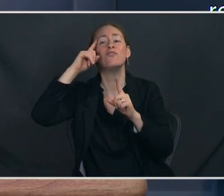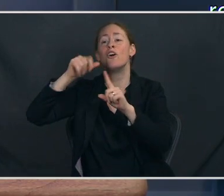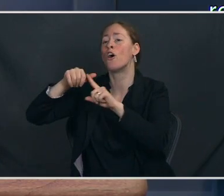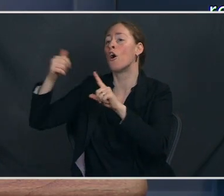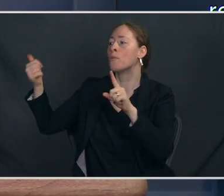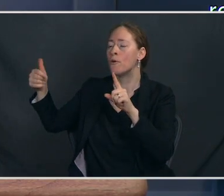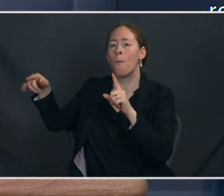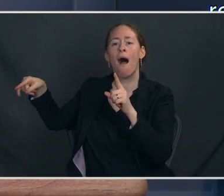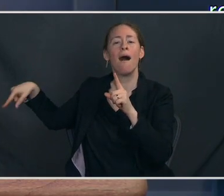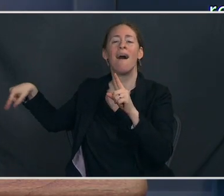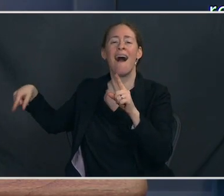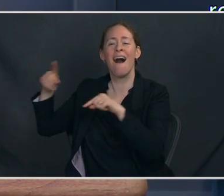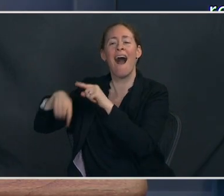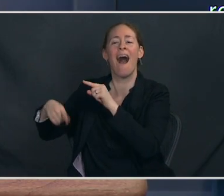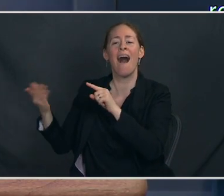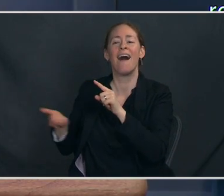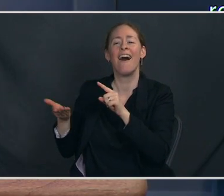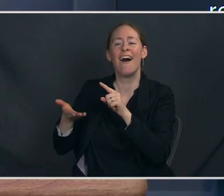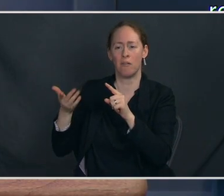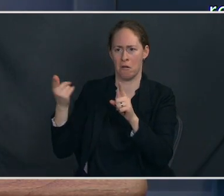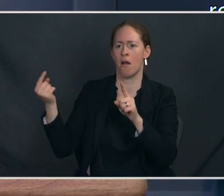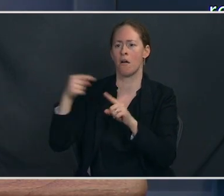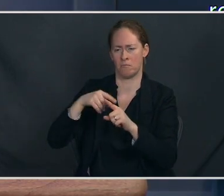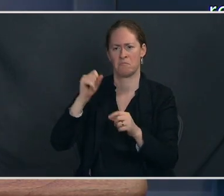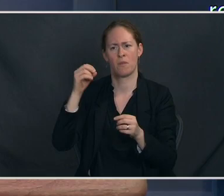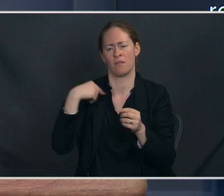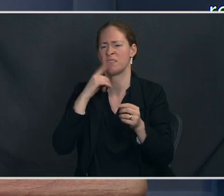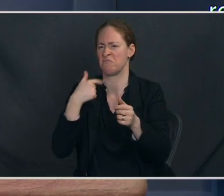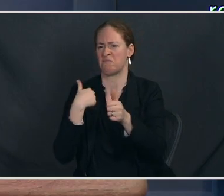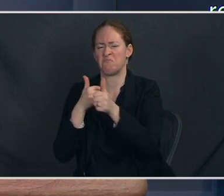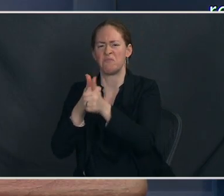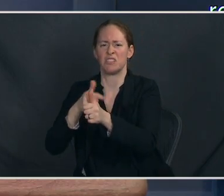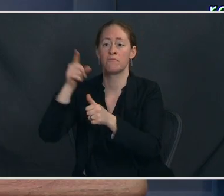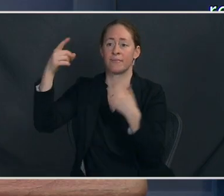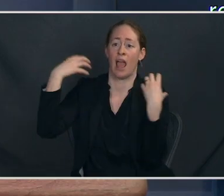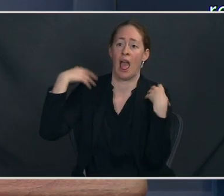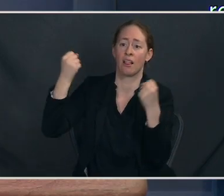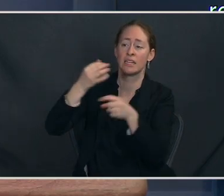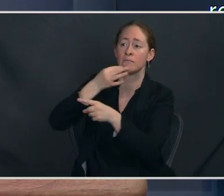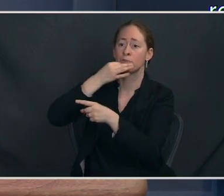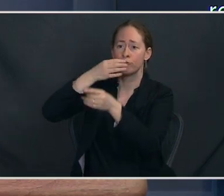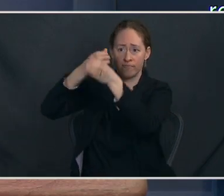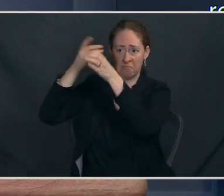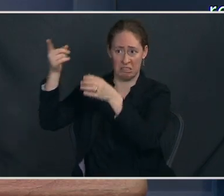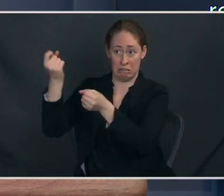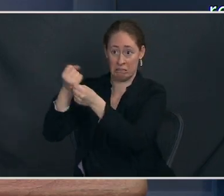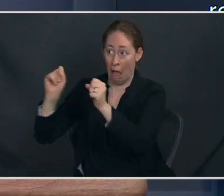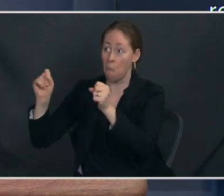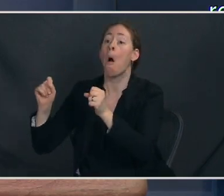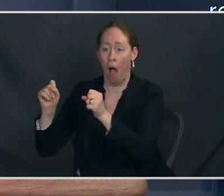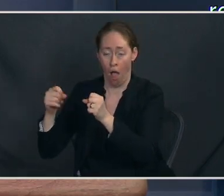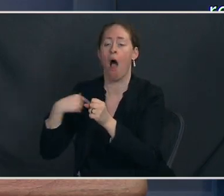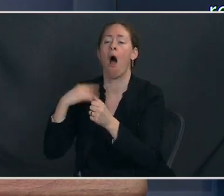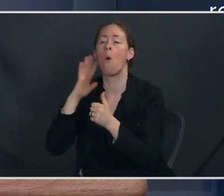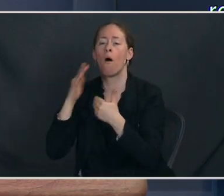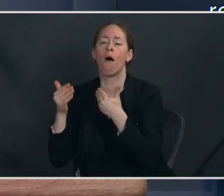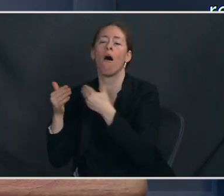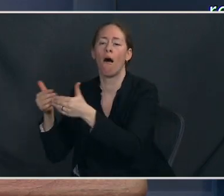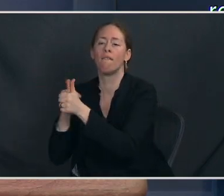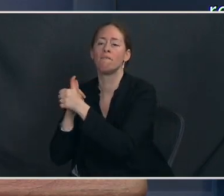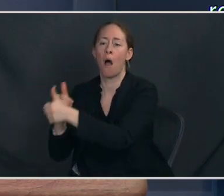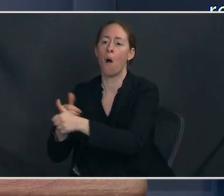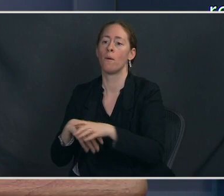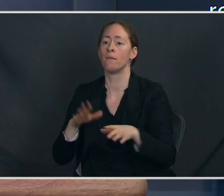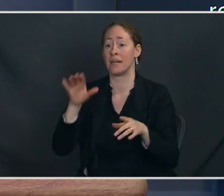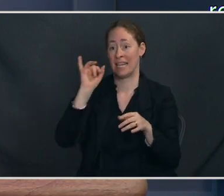rely on the advice of our health and medical experts on what's safe, not just for us, but for all of you. And having everybody sit seat by seat wouldn't be safe.